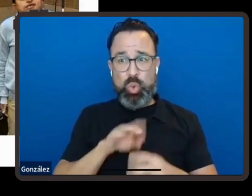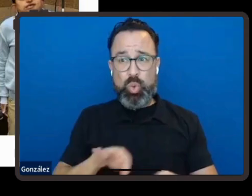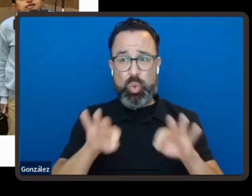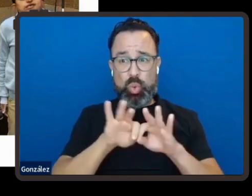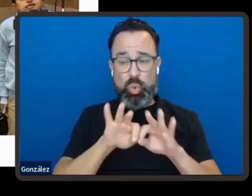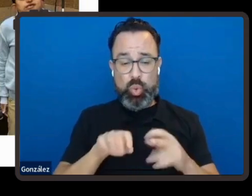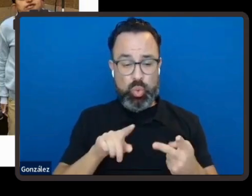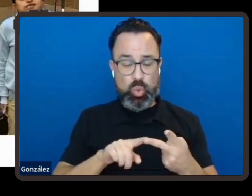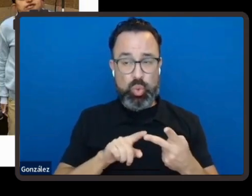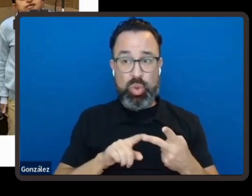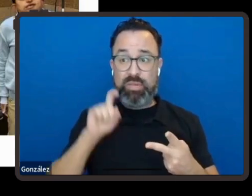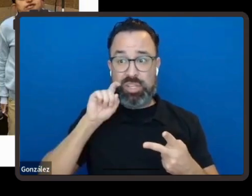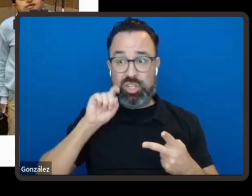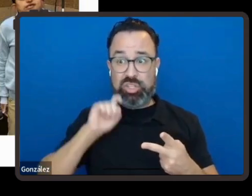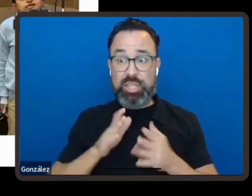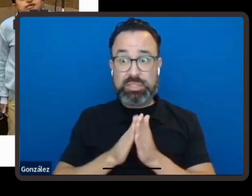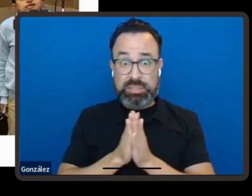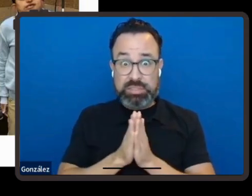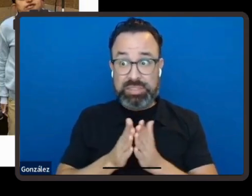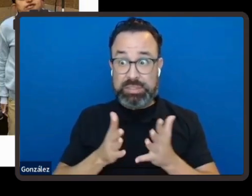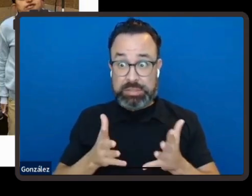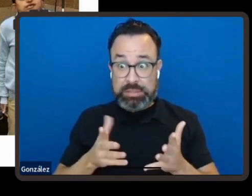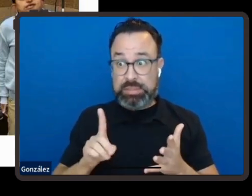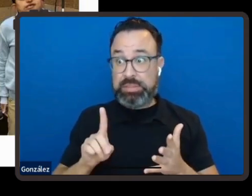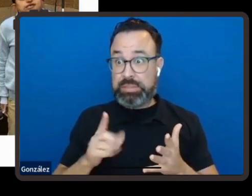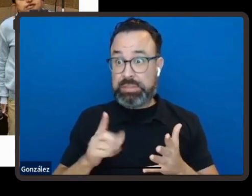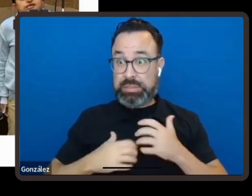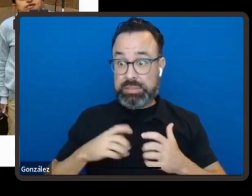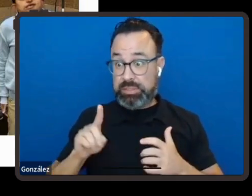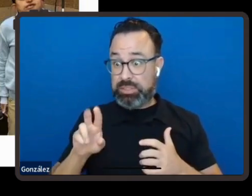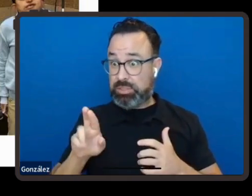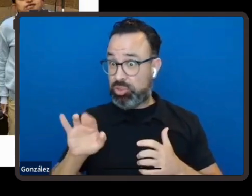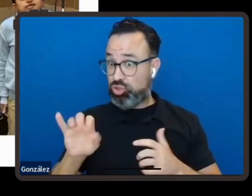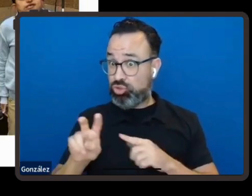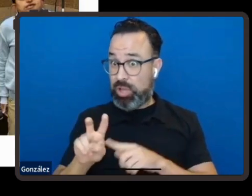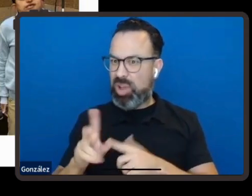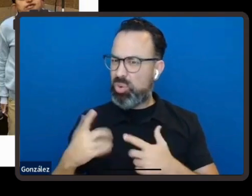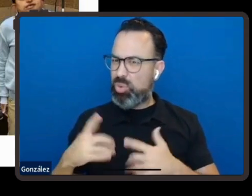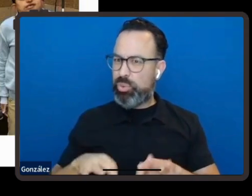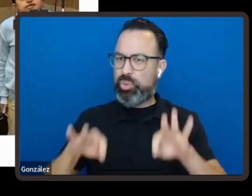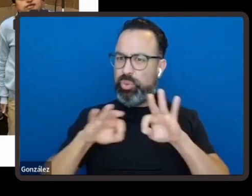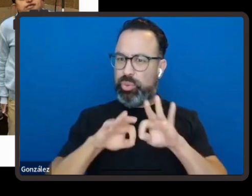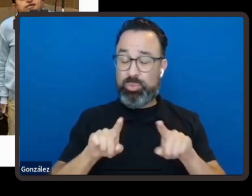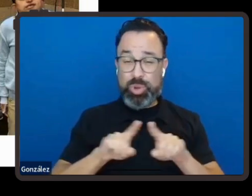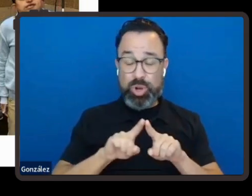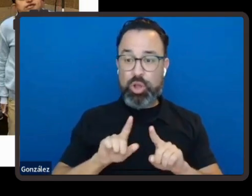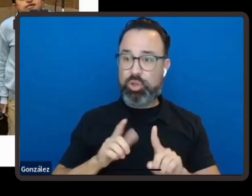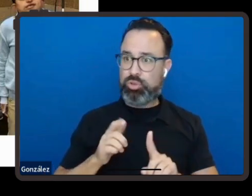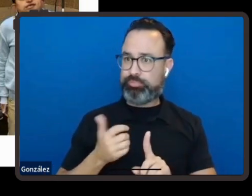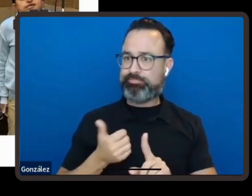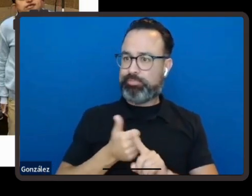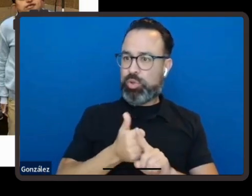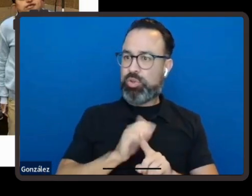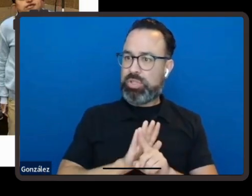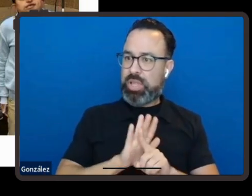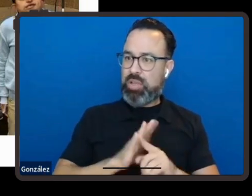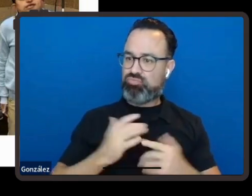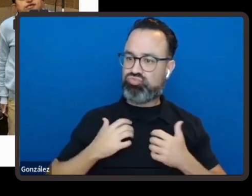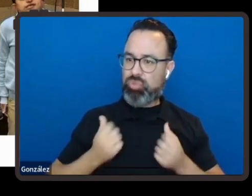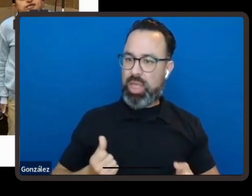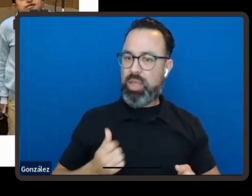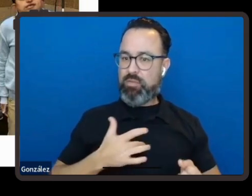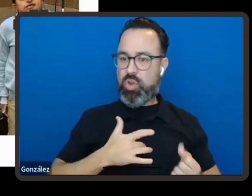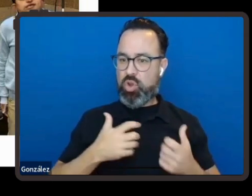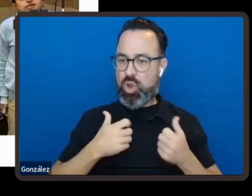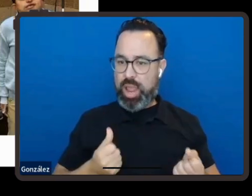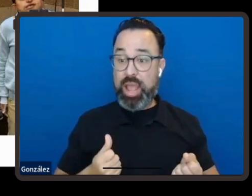sex drive, which I think is also very important, but also, you know, your general well-being and heart health. So yes, it's